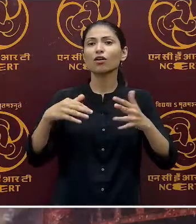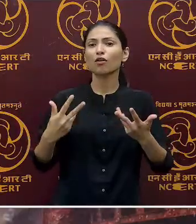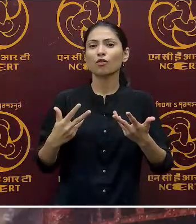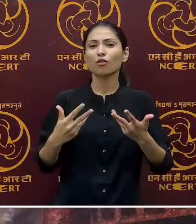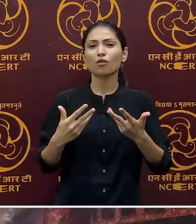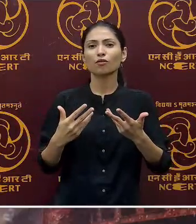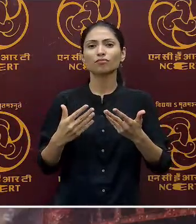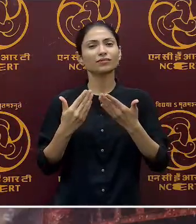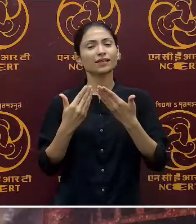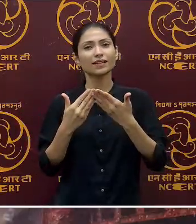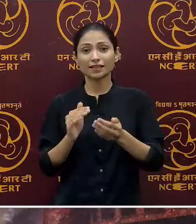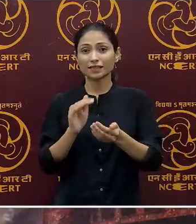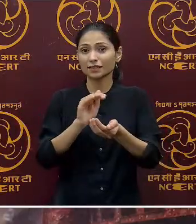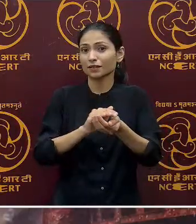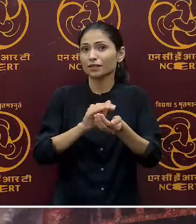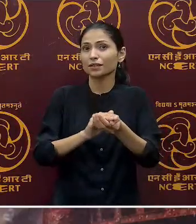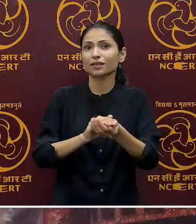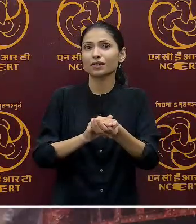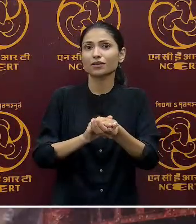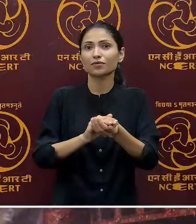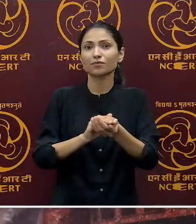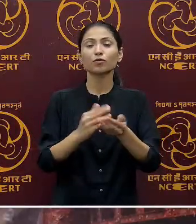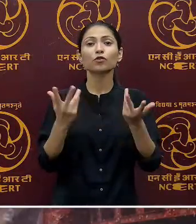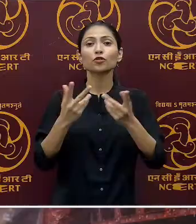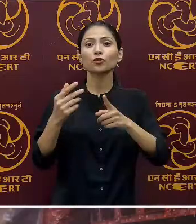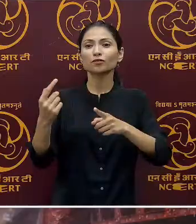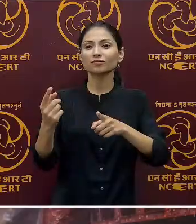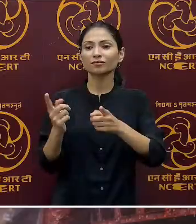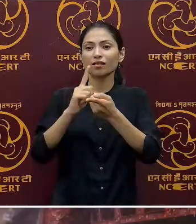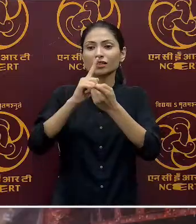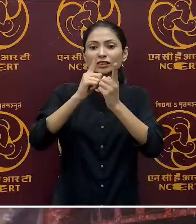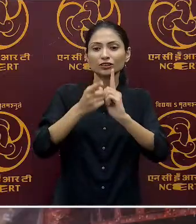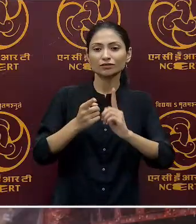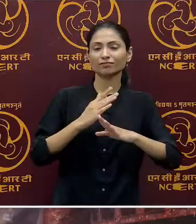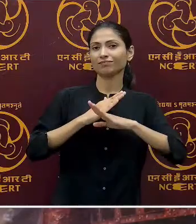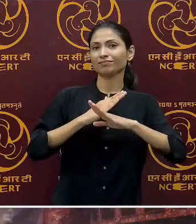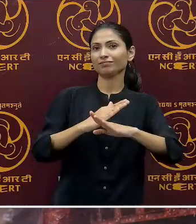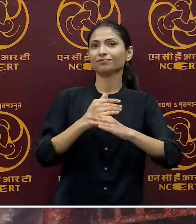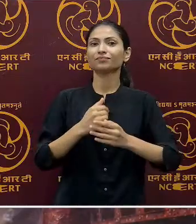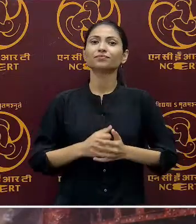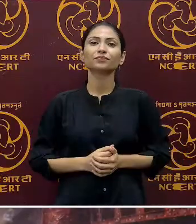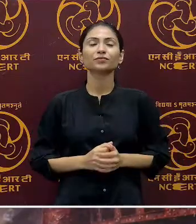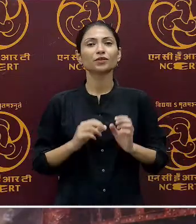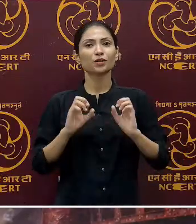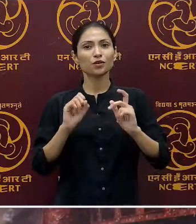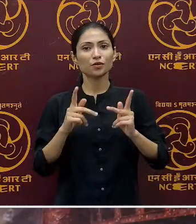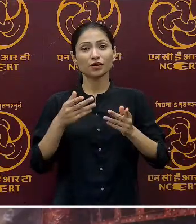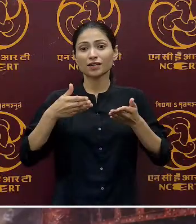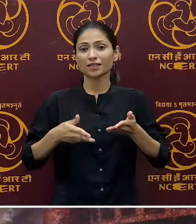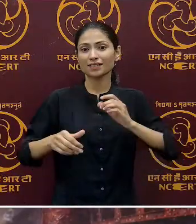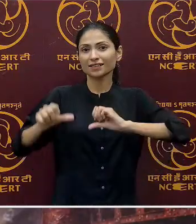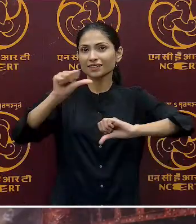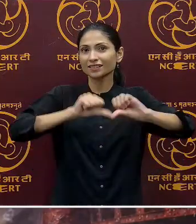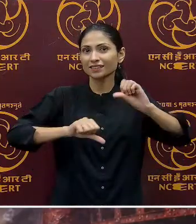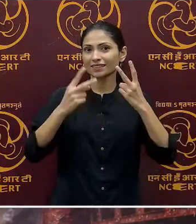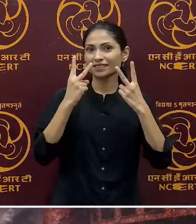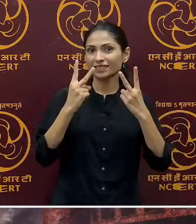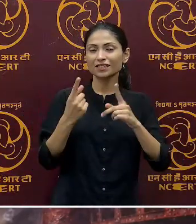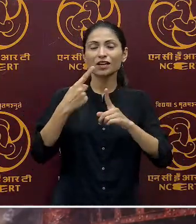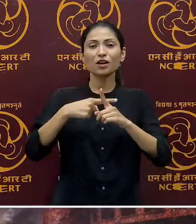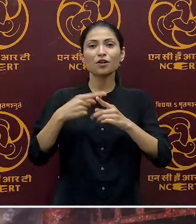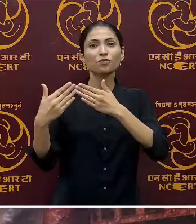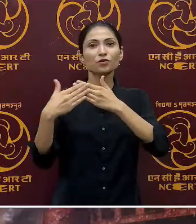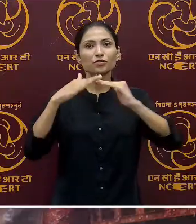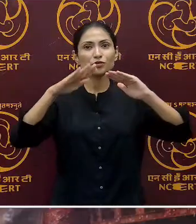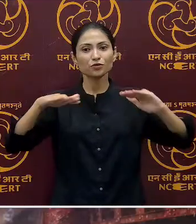the environment and to the metal. Okay, so ma'am, here we did the experiment and students generally perform